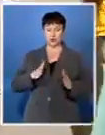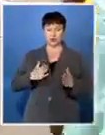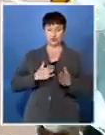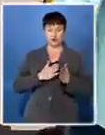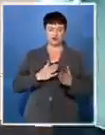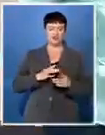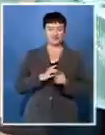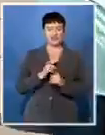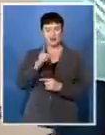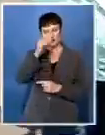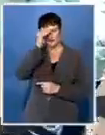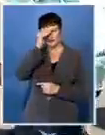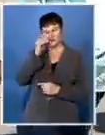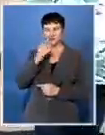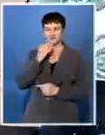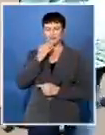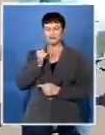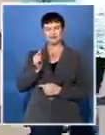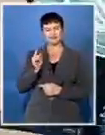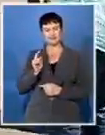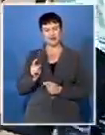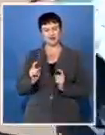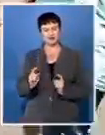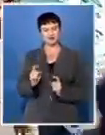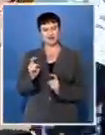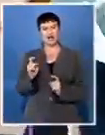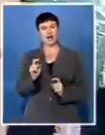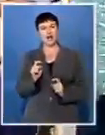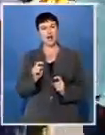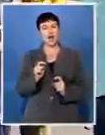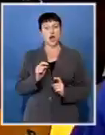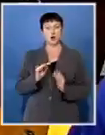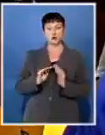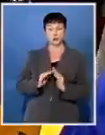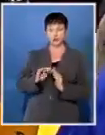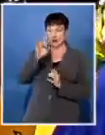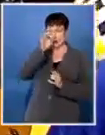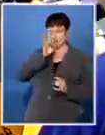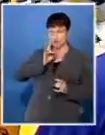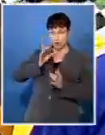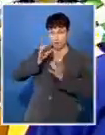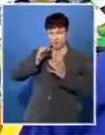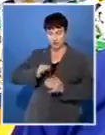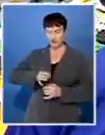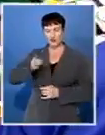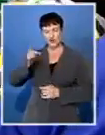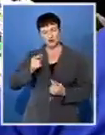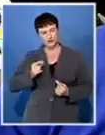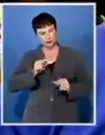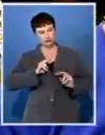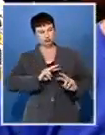called on SAPS to effectively police and investigate crimes highlighted by